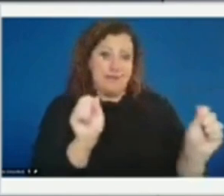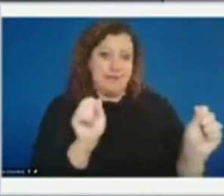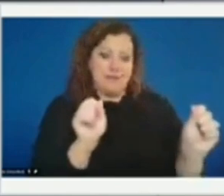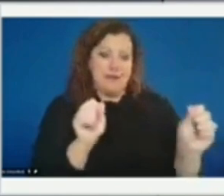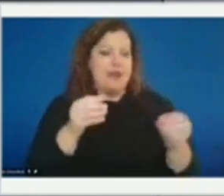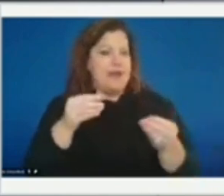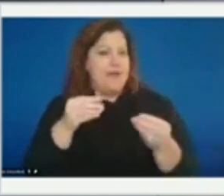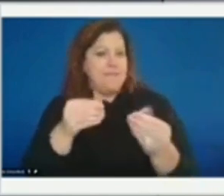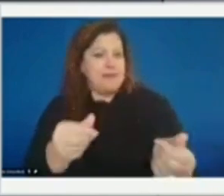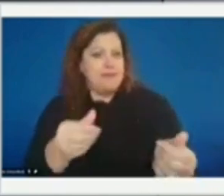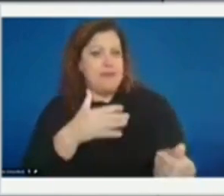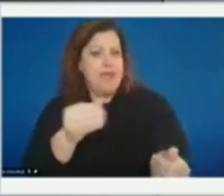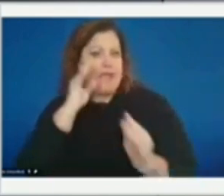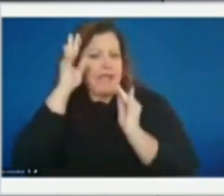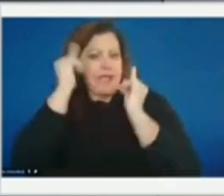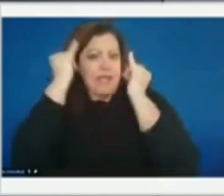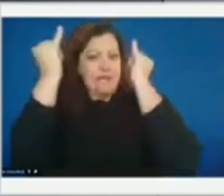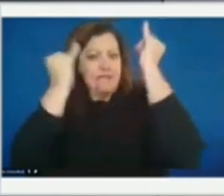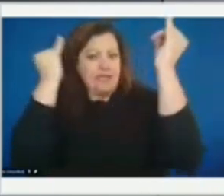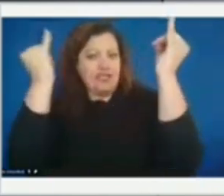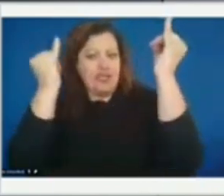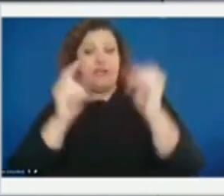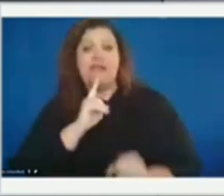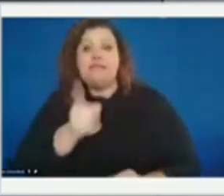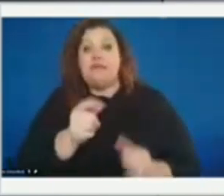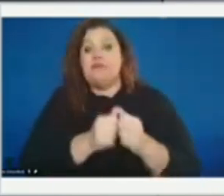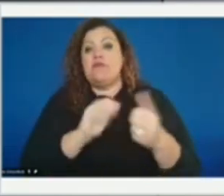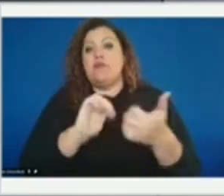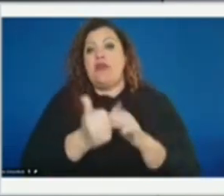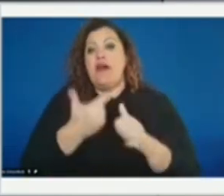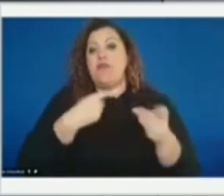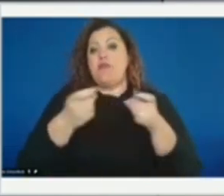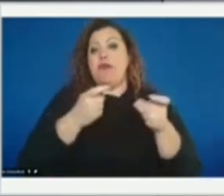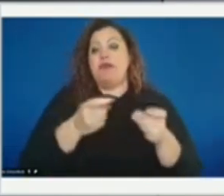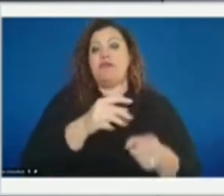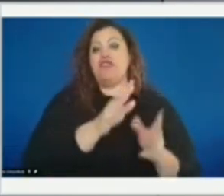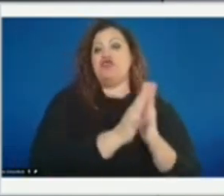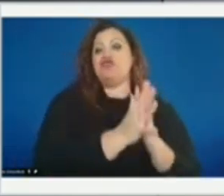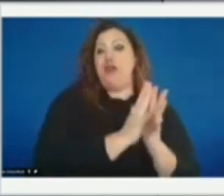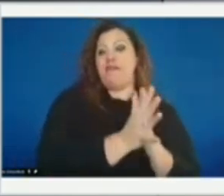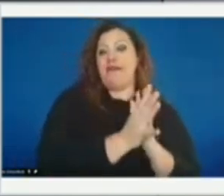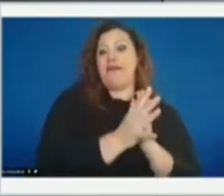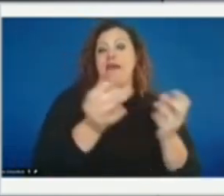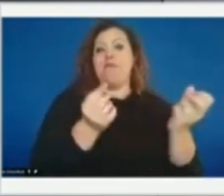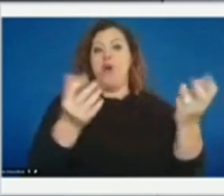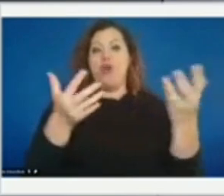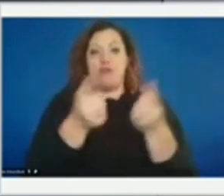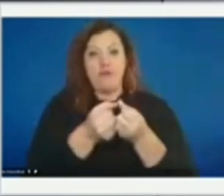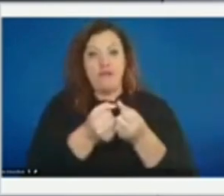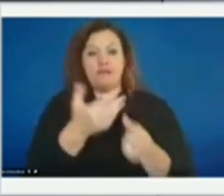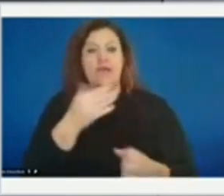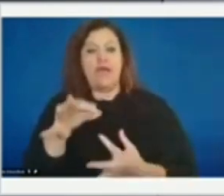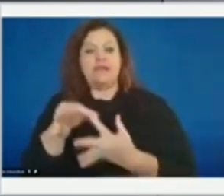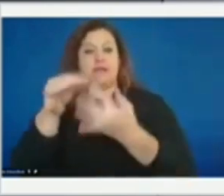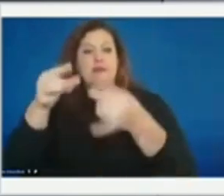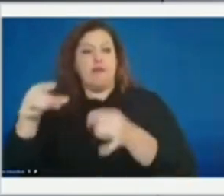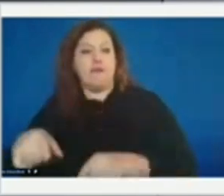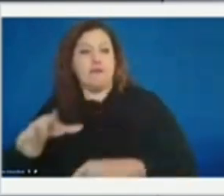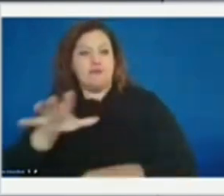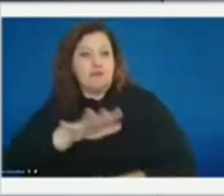and innovation, particularly in how we manage traffic, motor vehicle crashes, and special events across our service